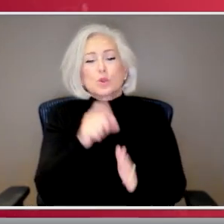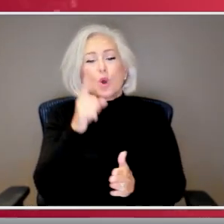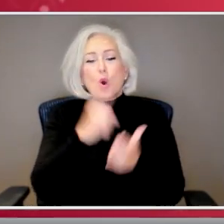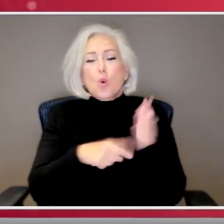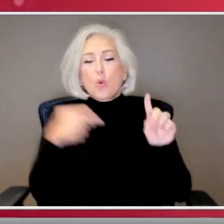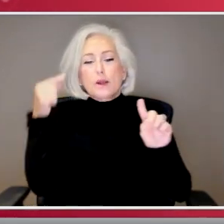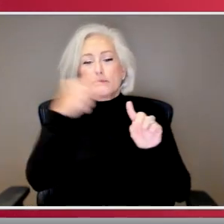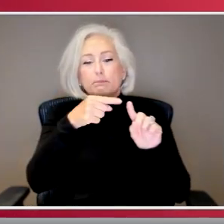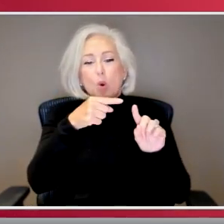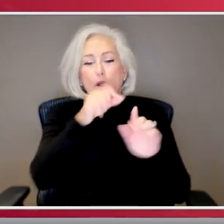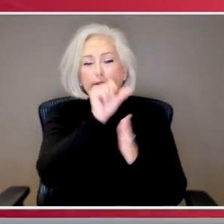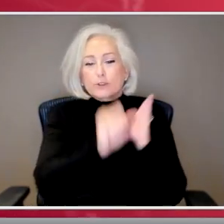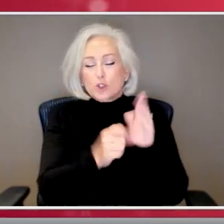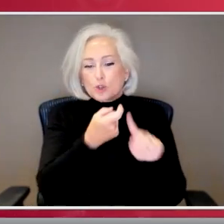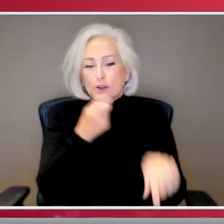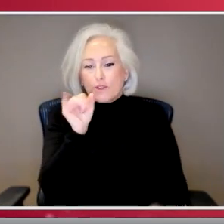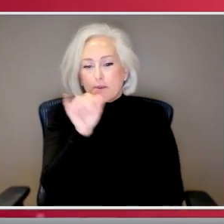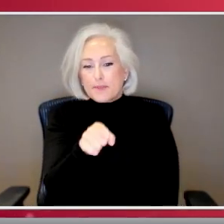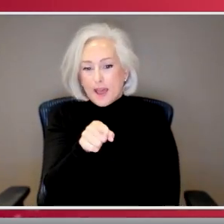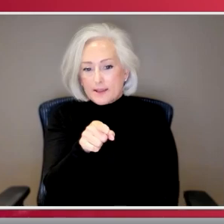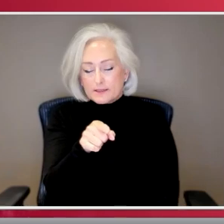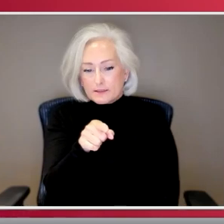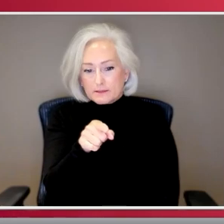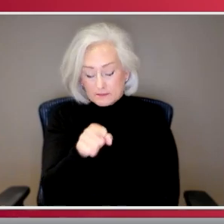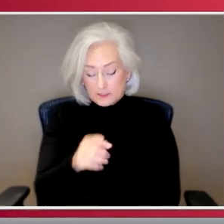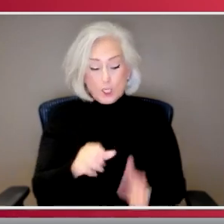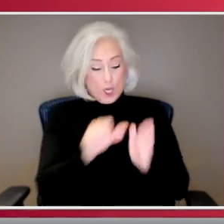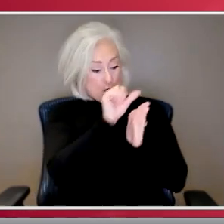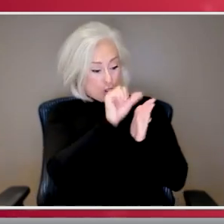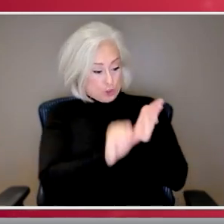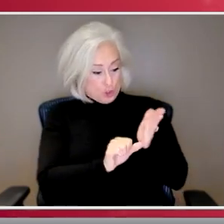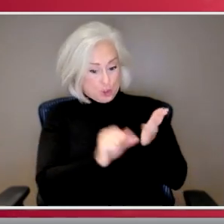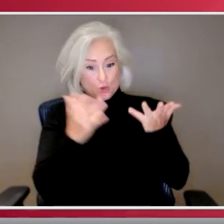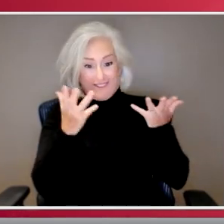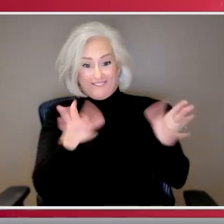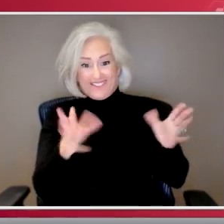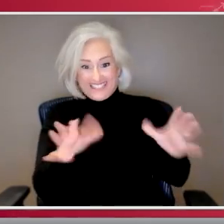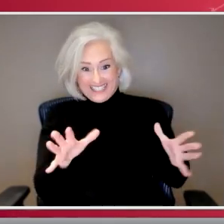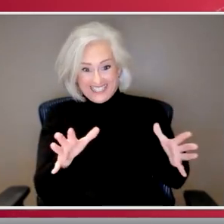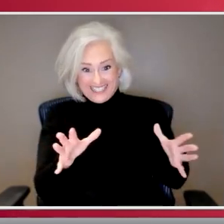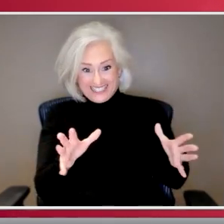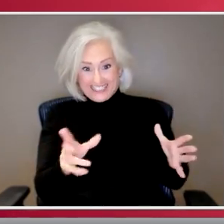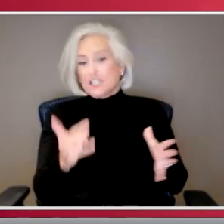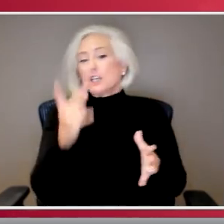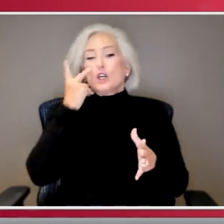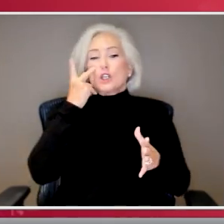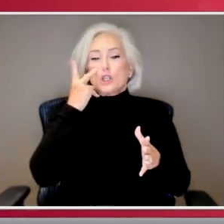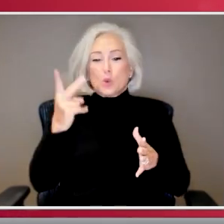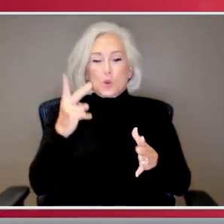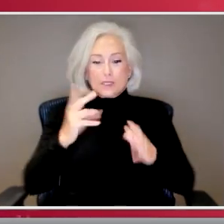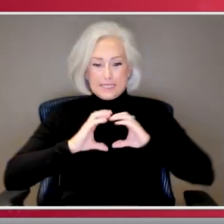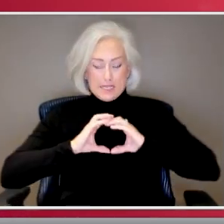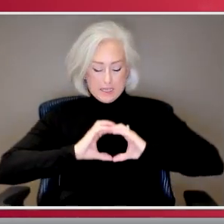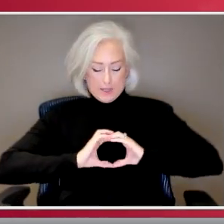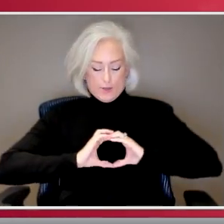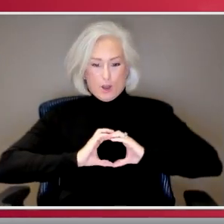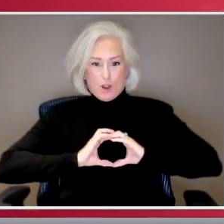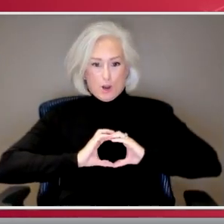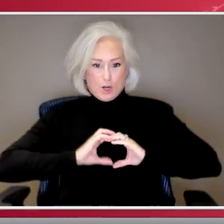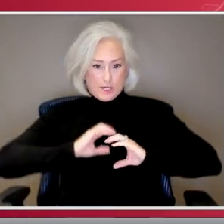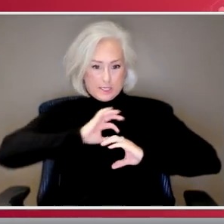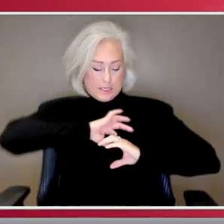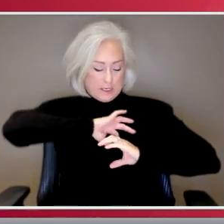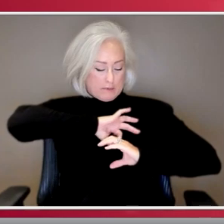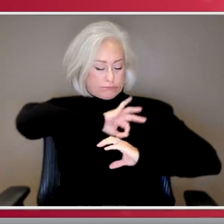again after the completion of the operation, and so what you see here is this large branching graft that comes off the side of the aorta. So rather